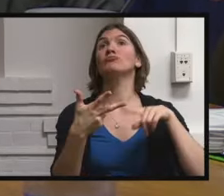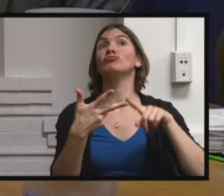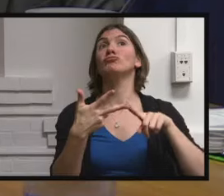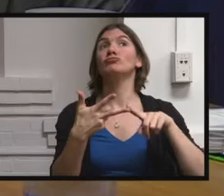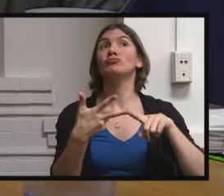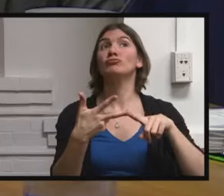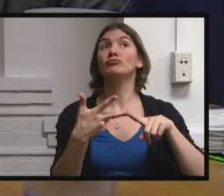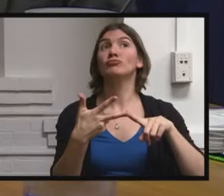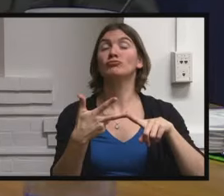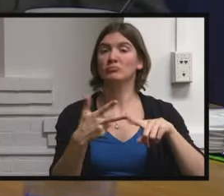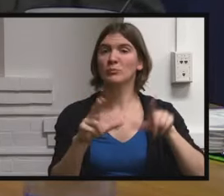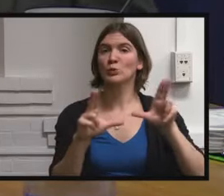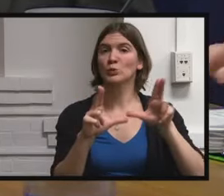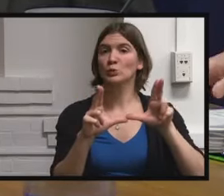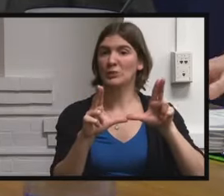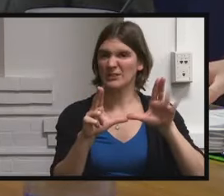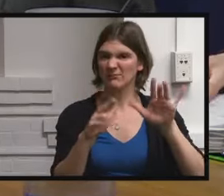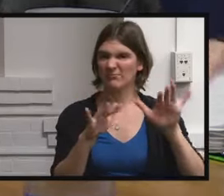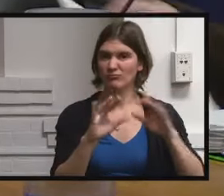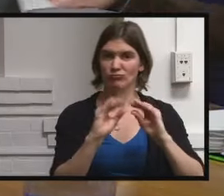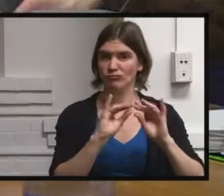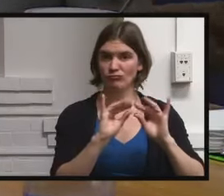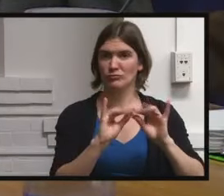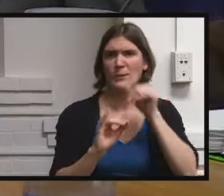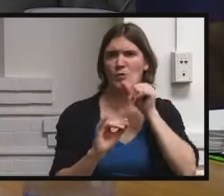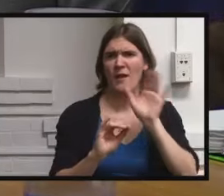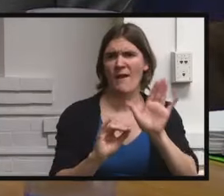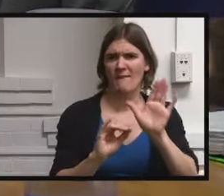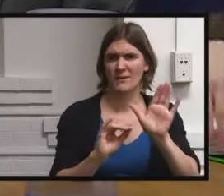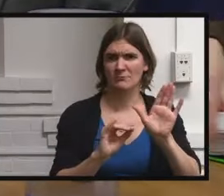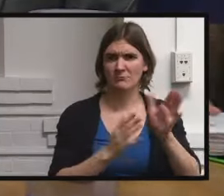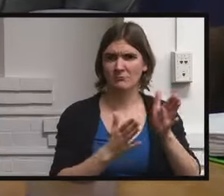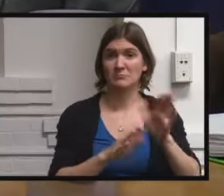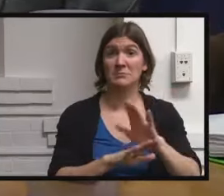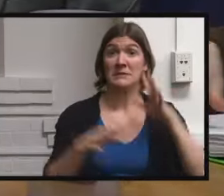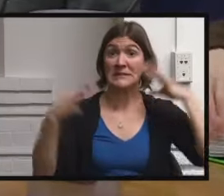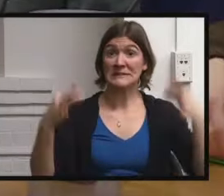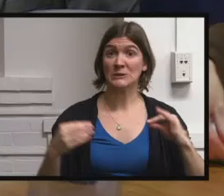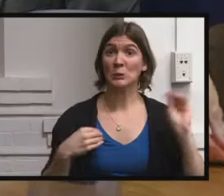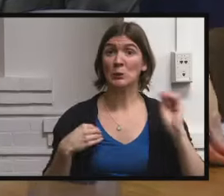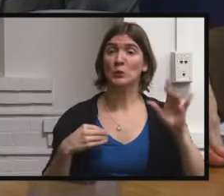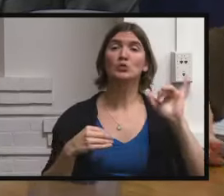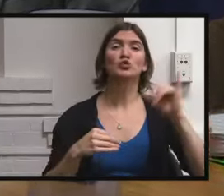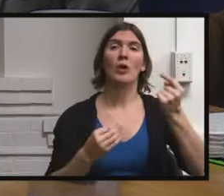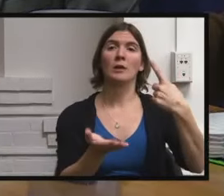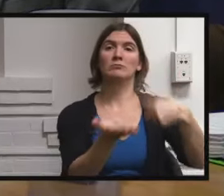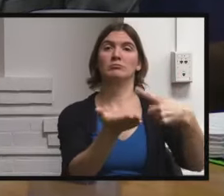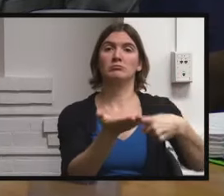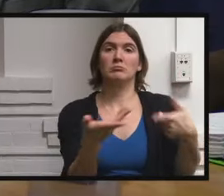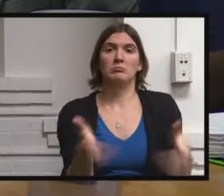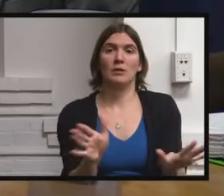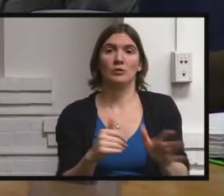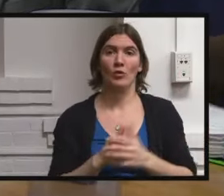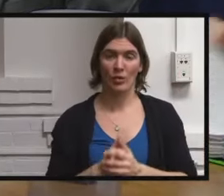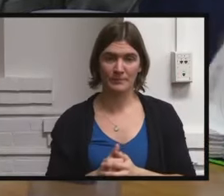and collective bargaining related matters. No decisions were made during executive